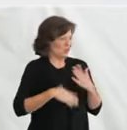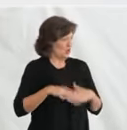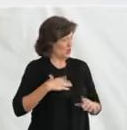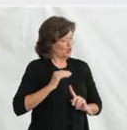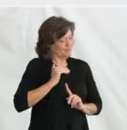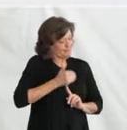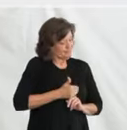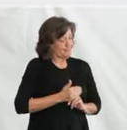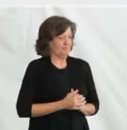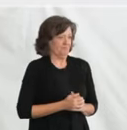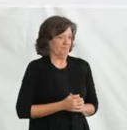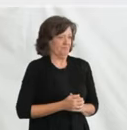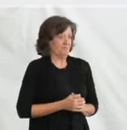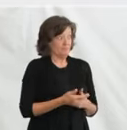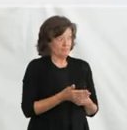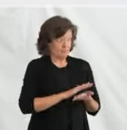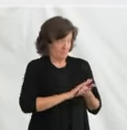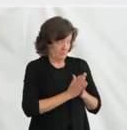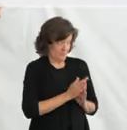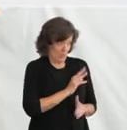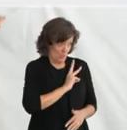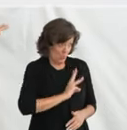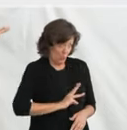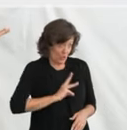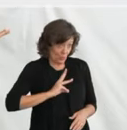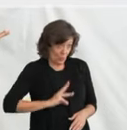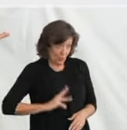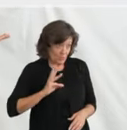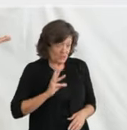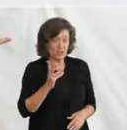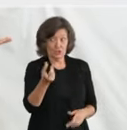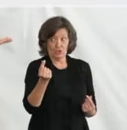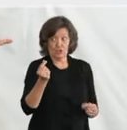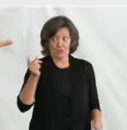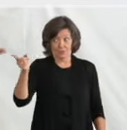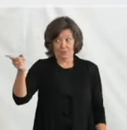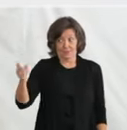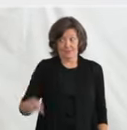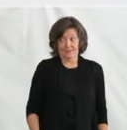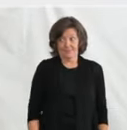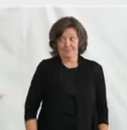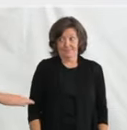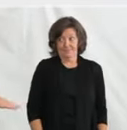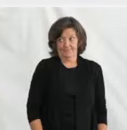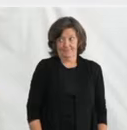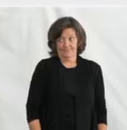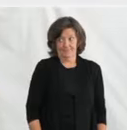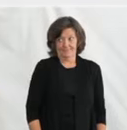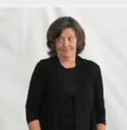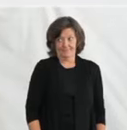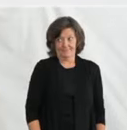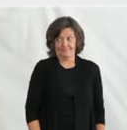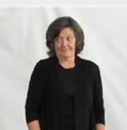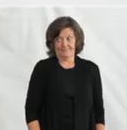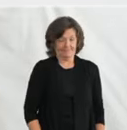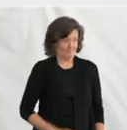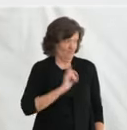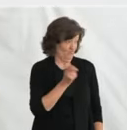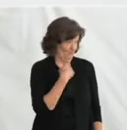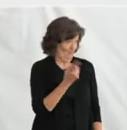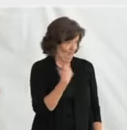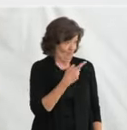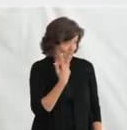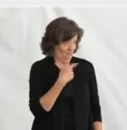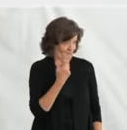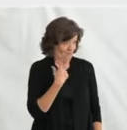when she needed to become Wonder Woman, what she would do is she would throw her arms out like this, and then she would spin around in circles.